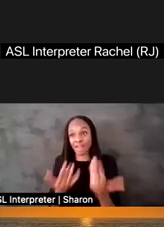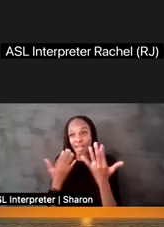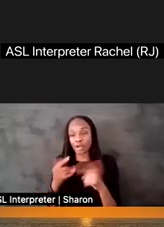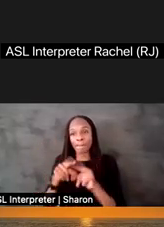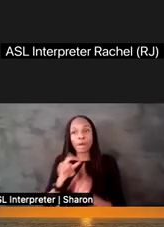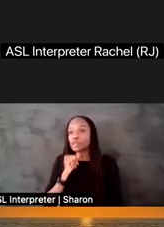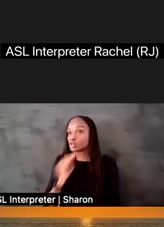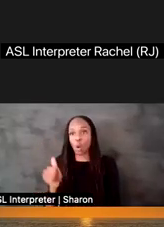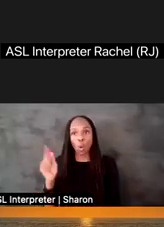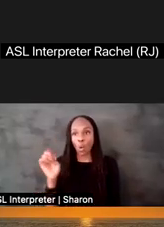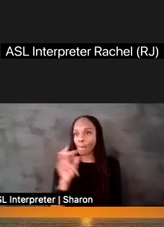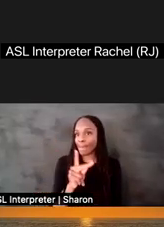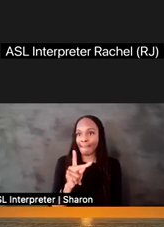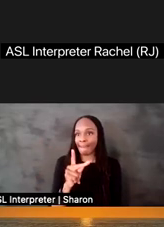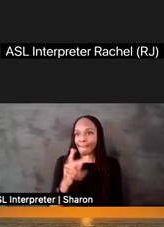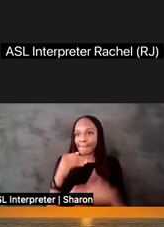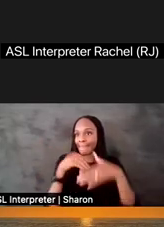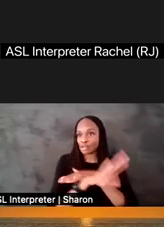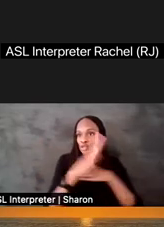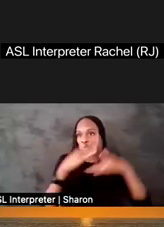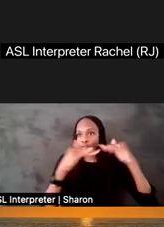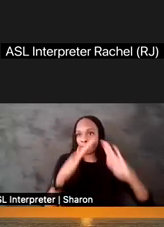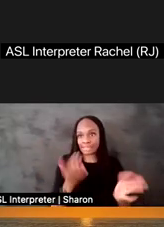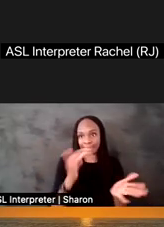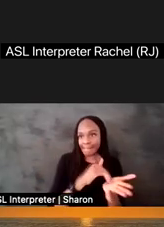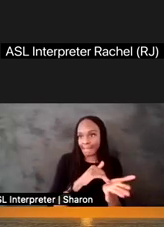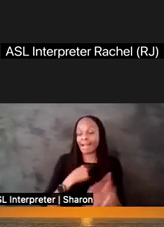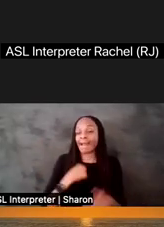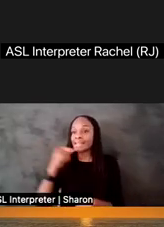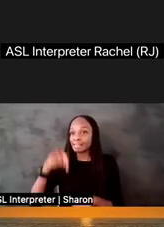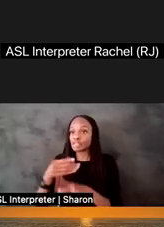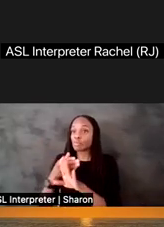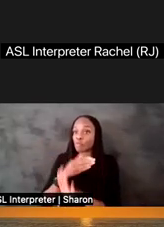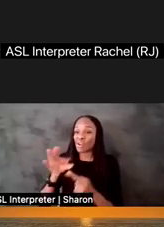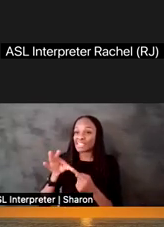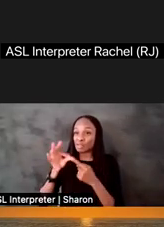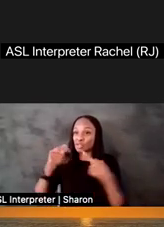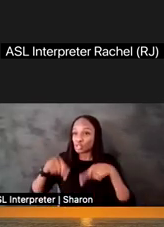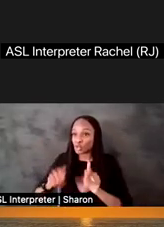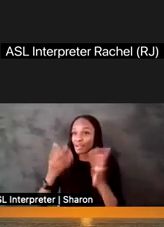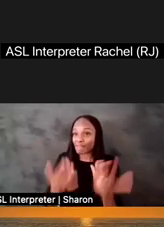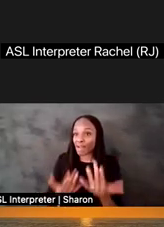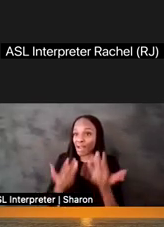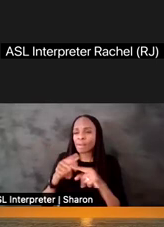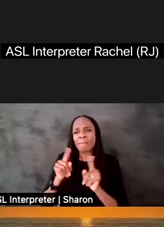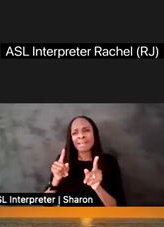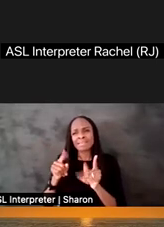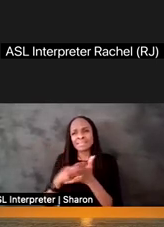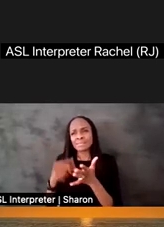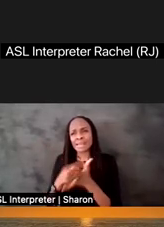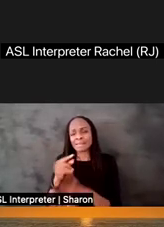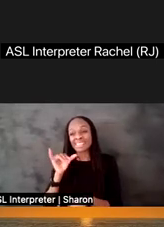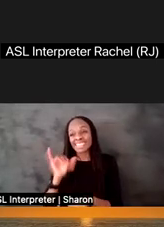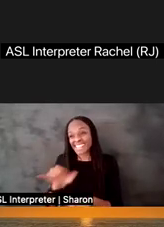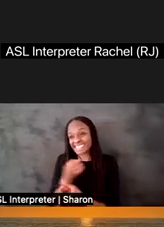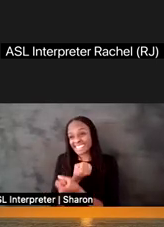back into the building, as I mentioned before, especially during a fire. But sometimes that is the